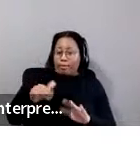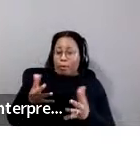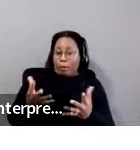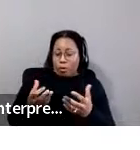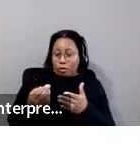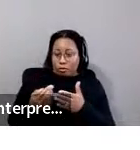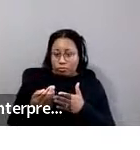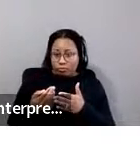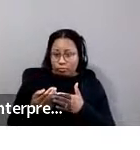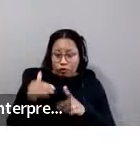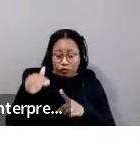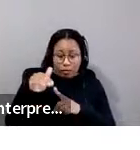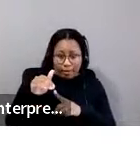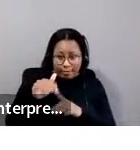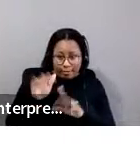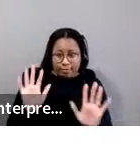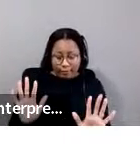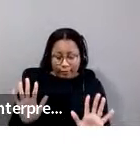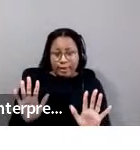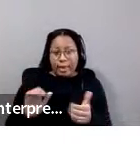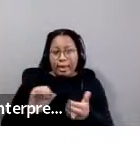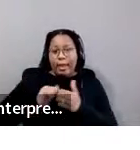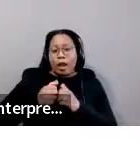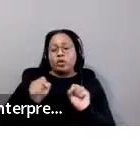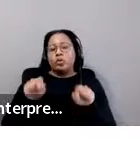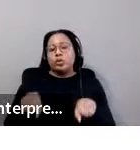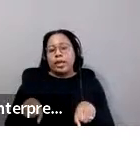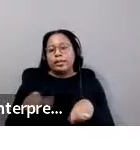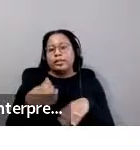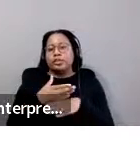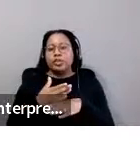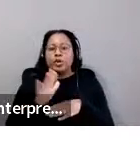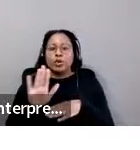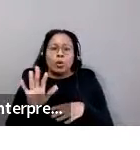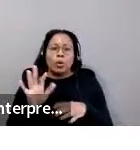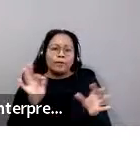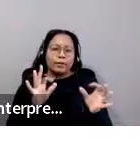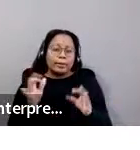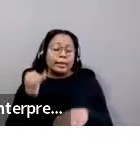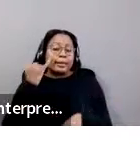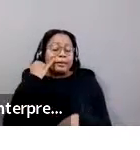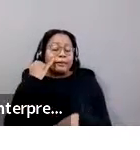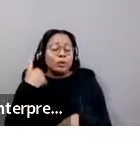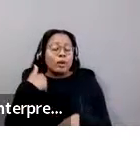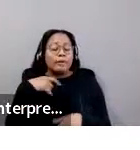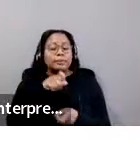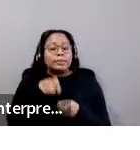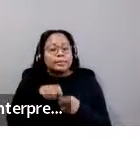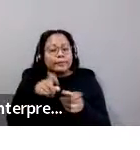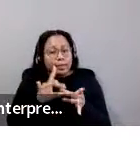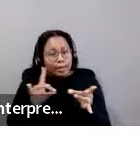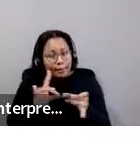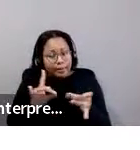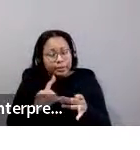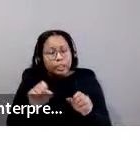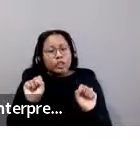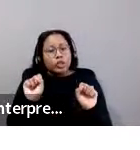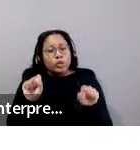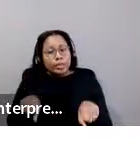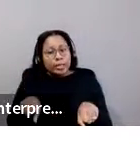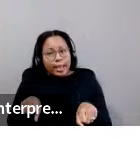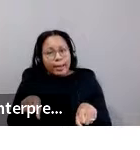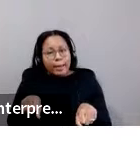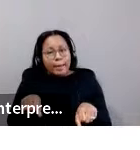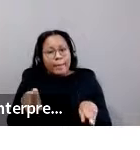remind you all the ways that you can share your input. So if you have specific comments, you can provide testimony at the public